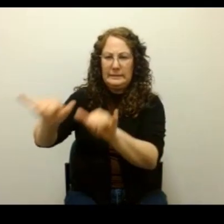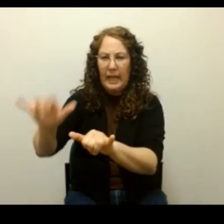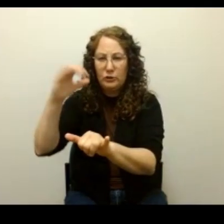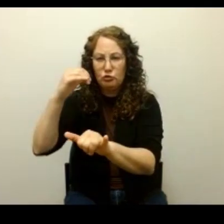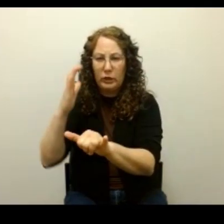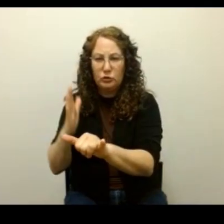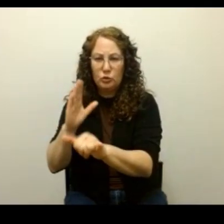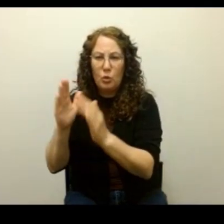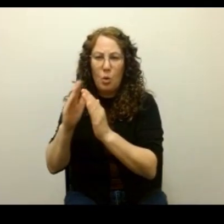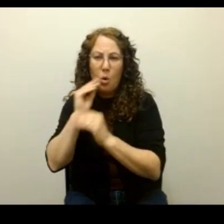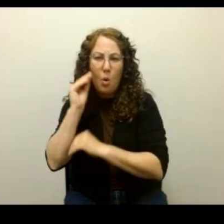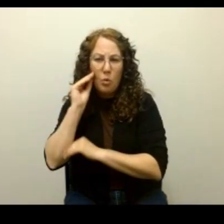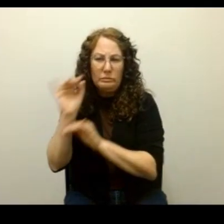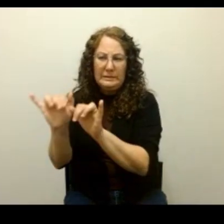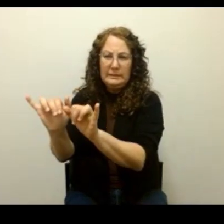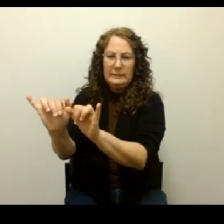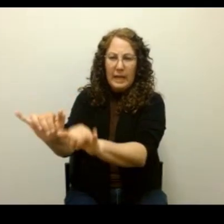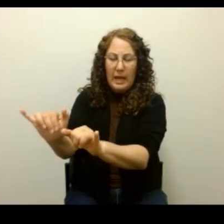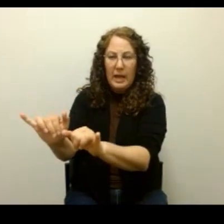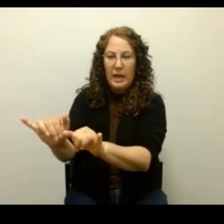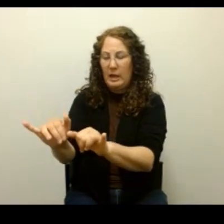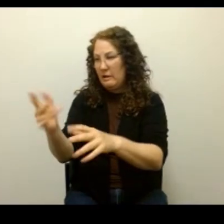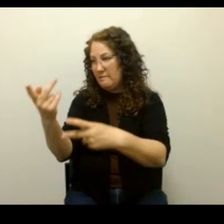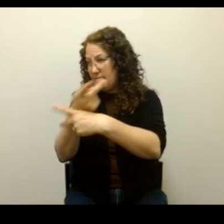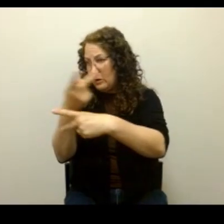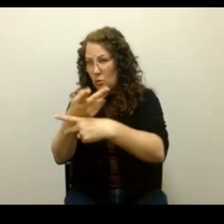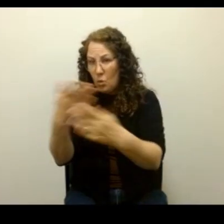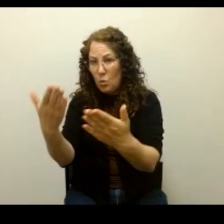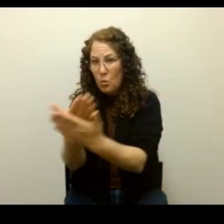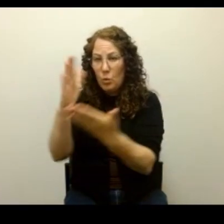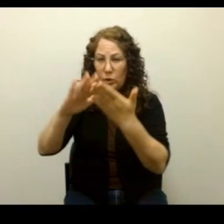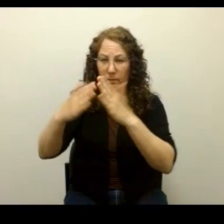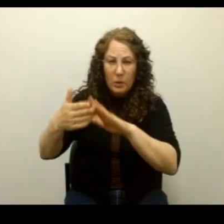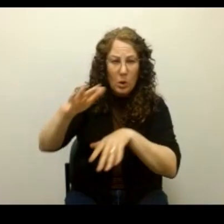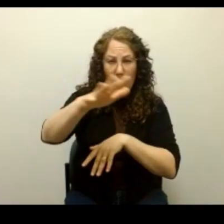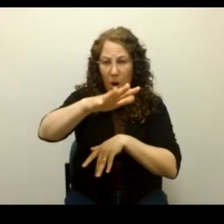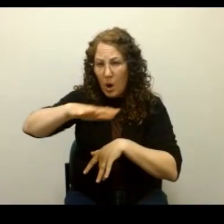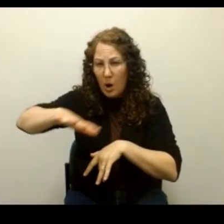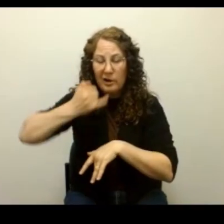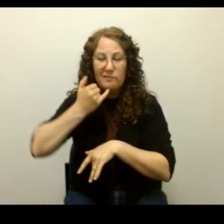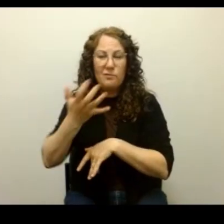homes, and navigate brand new communities just to continue their